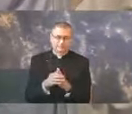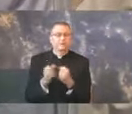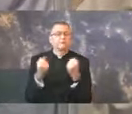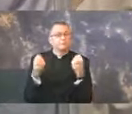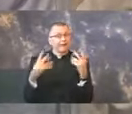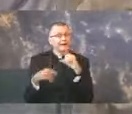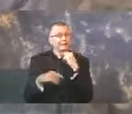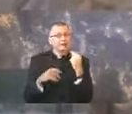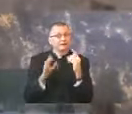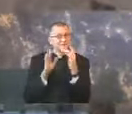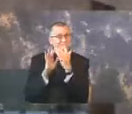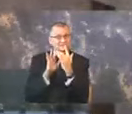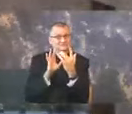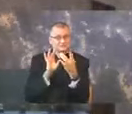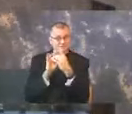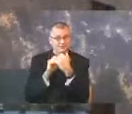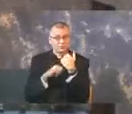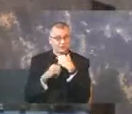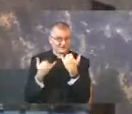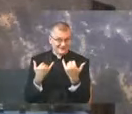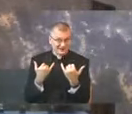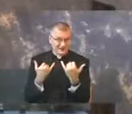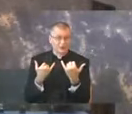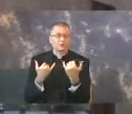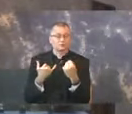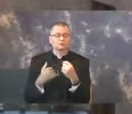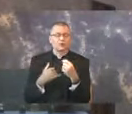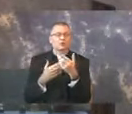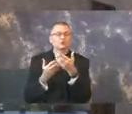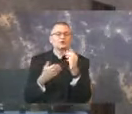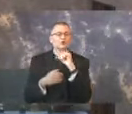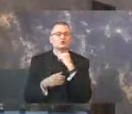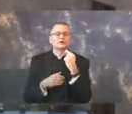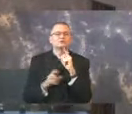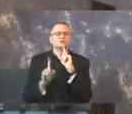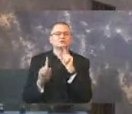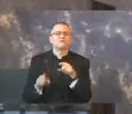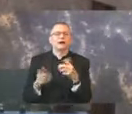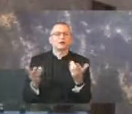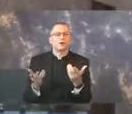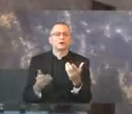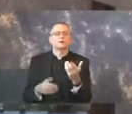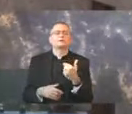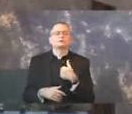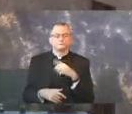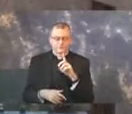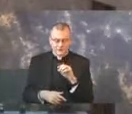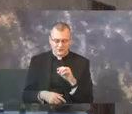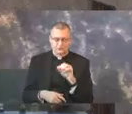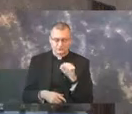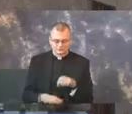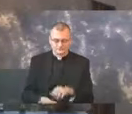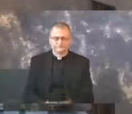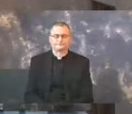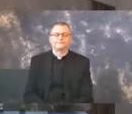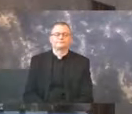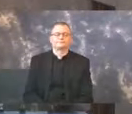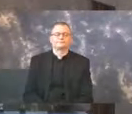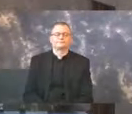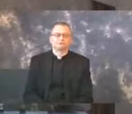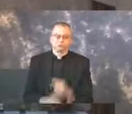and participating virtually. Brothers, your response is, I do, to these, the questions for our priestly